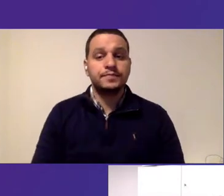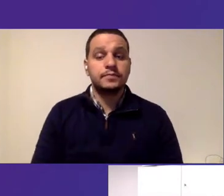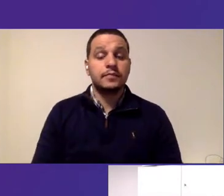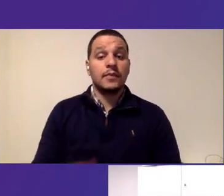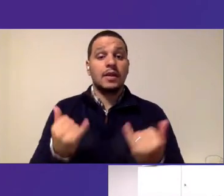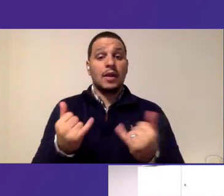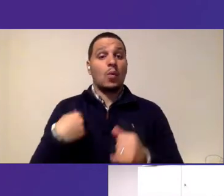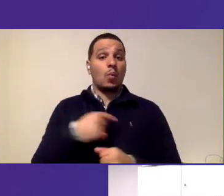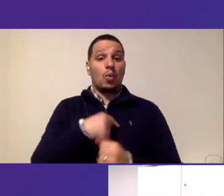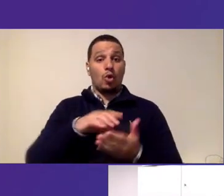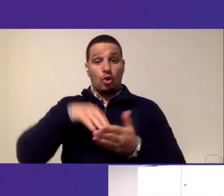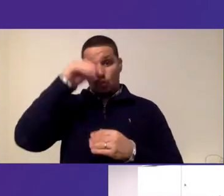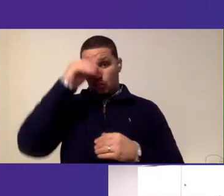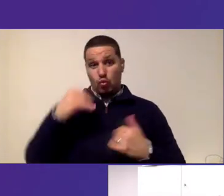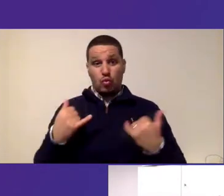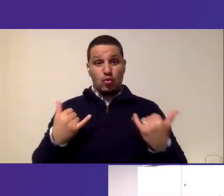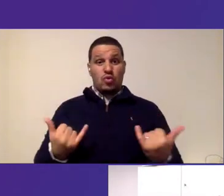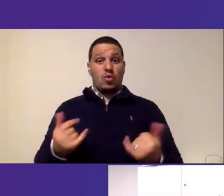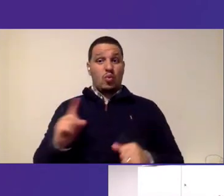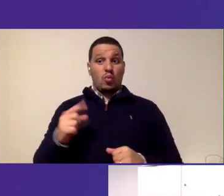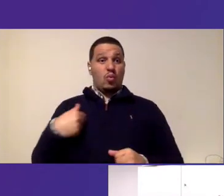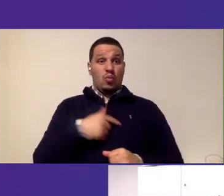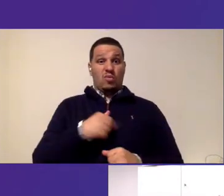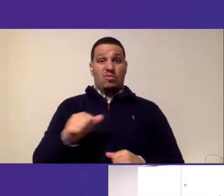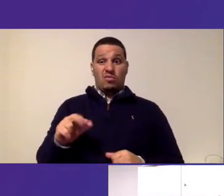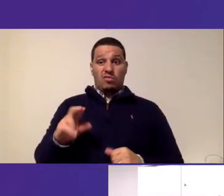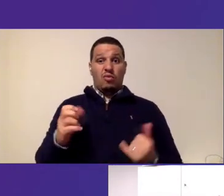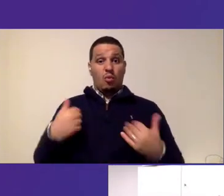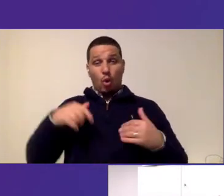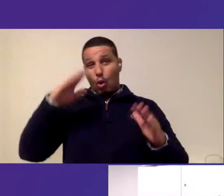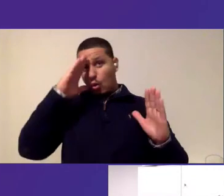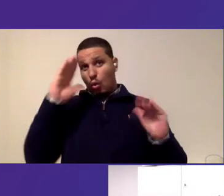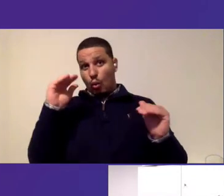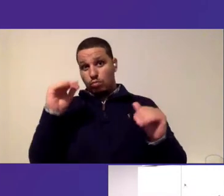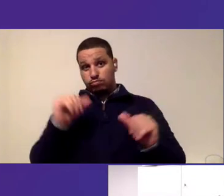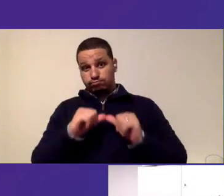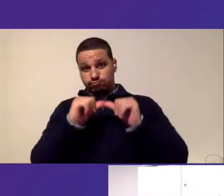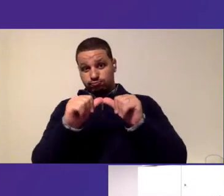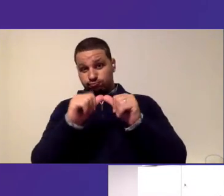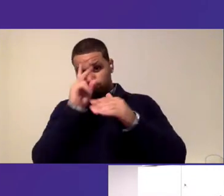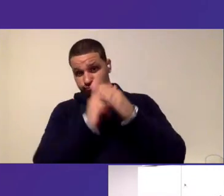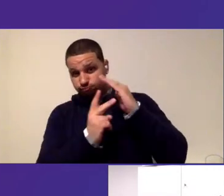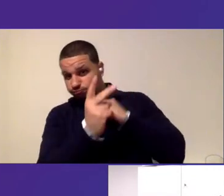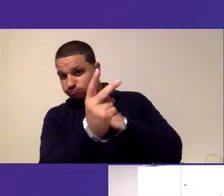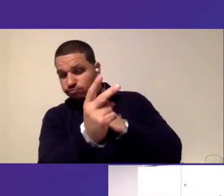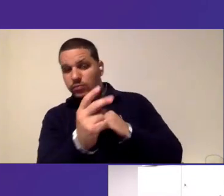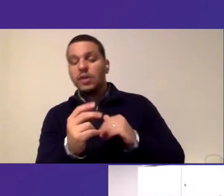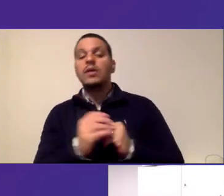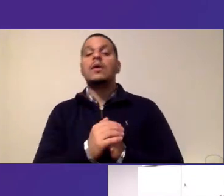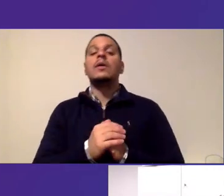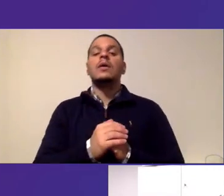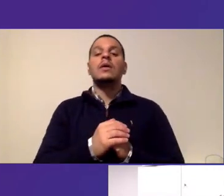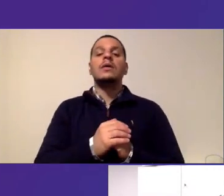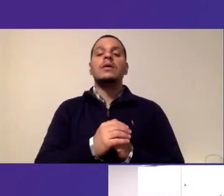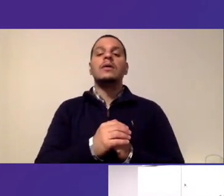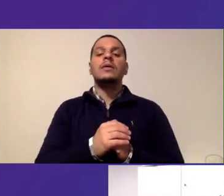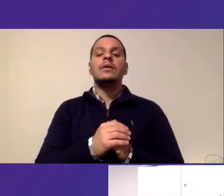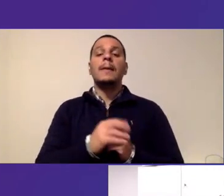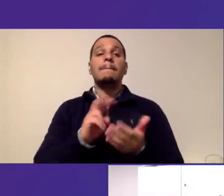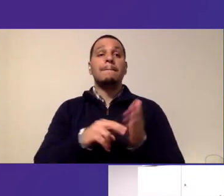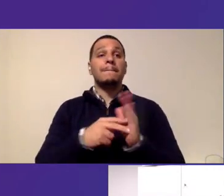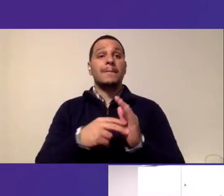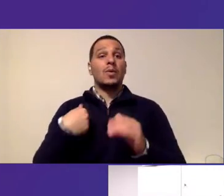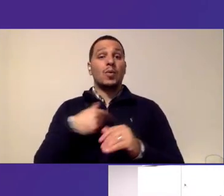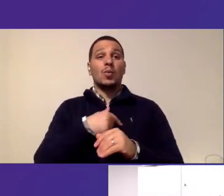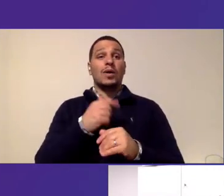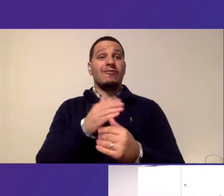today and where we hope to continue to take action is not a place that we arrived at in a